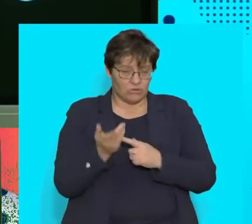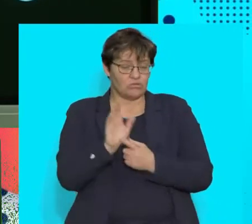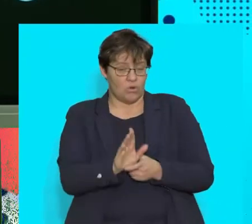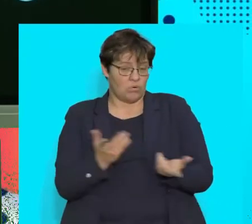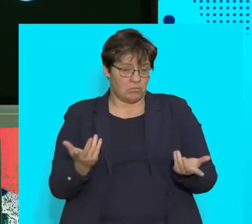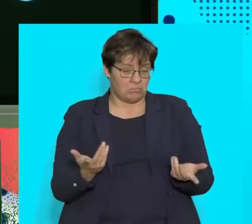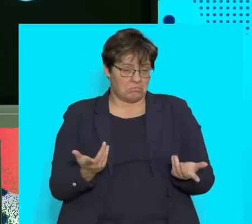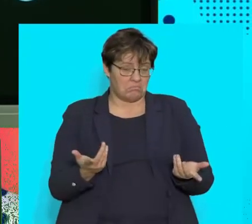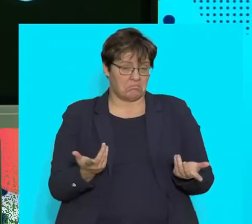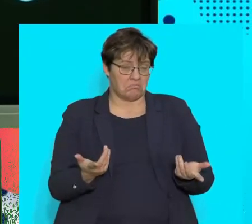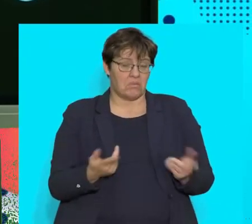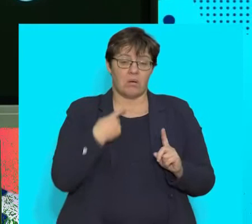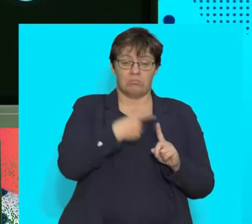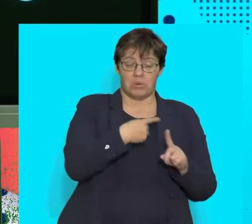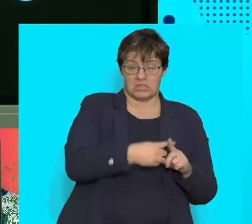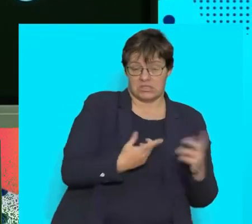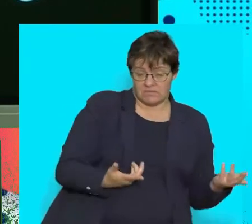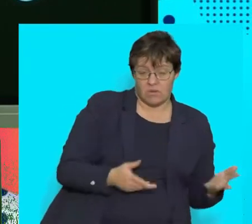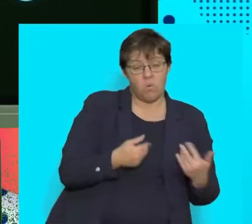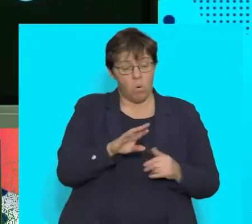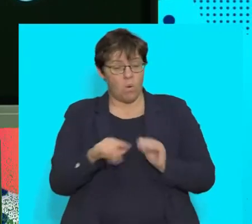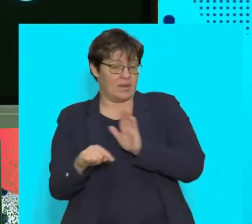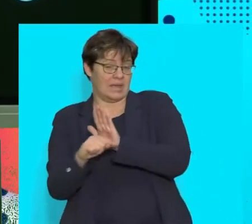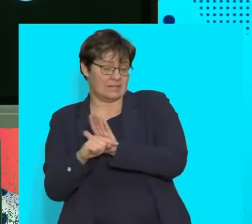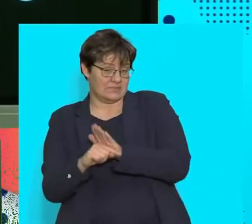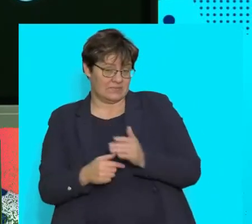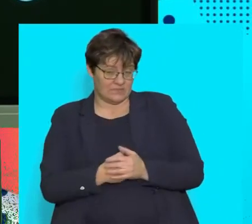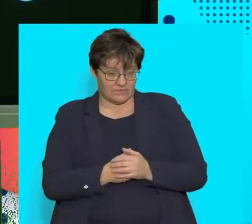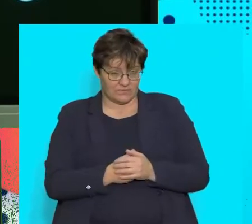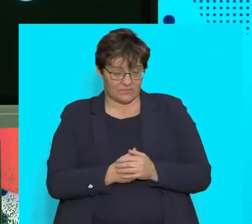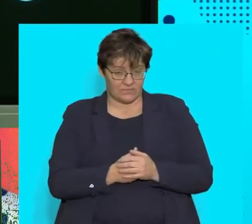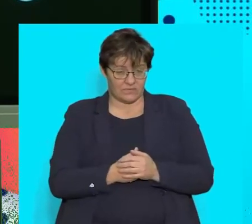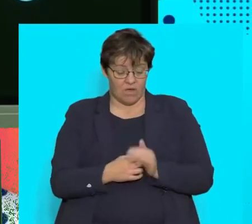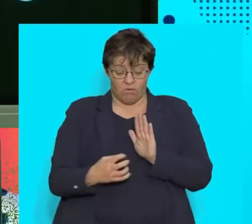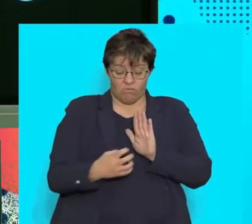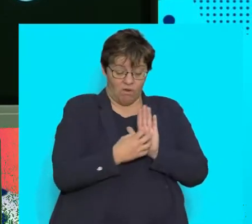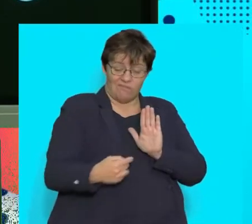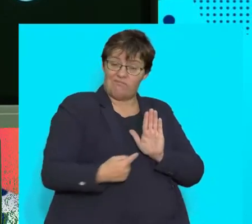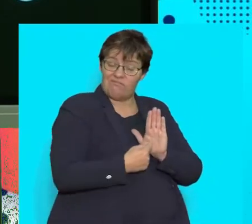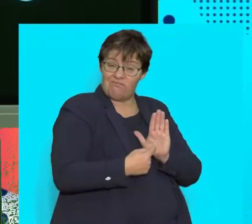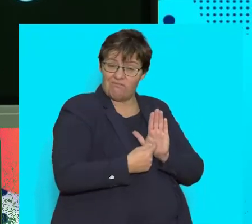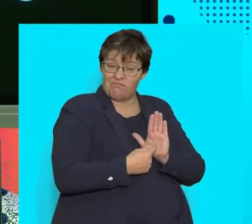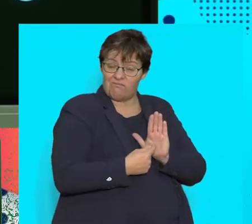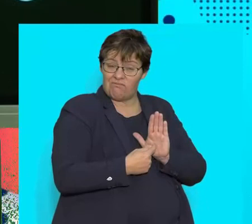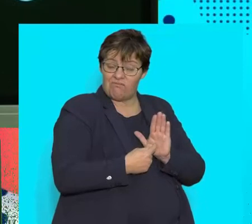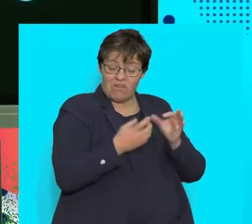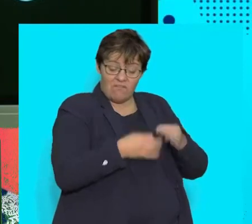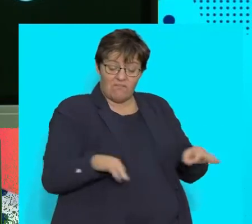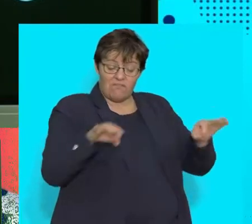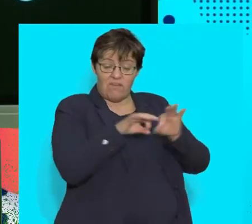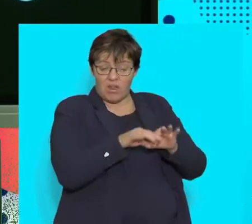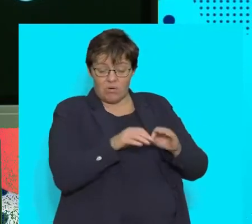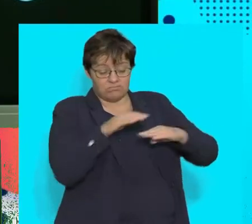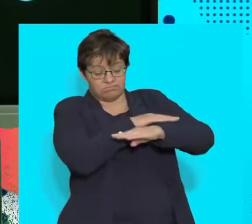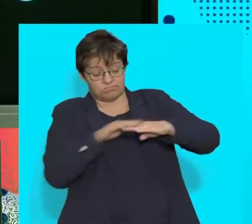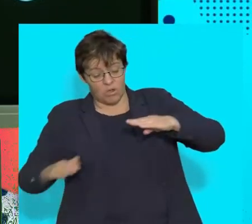for example, positive or negative. So in the graph, when a value crosses the